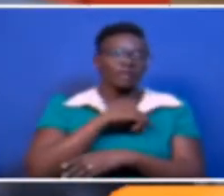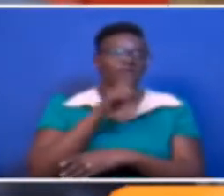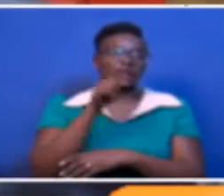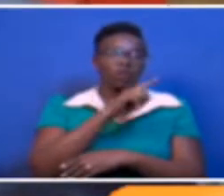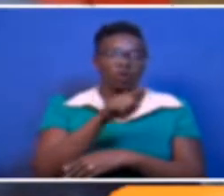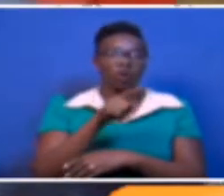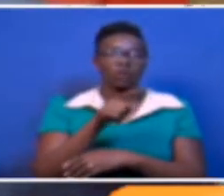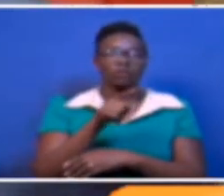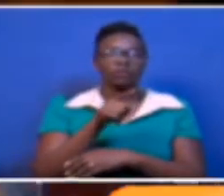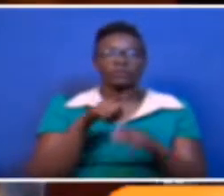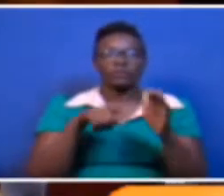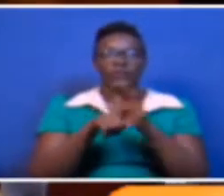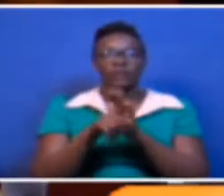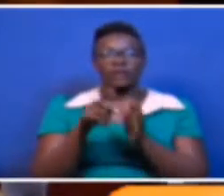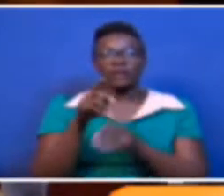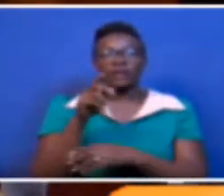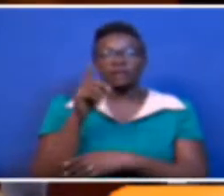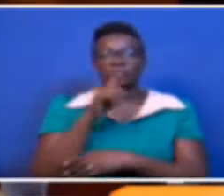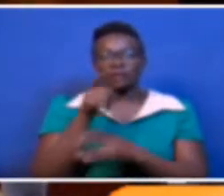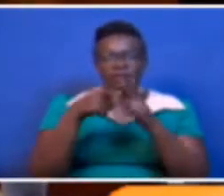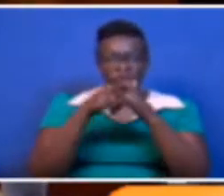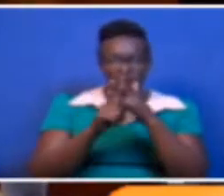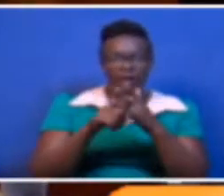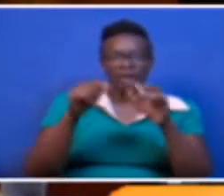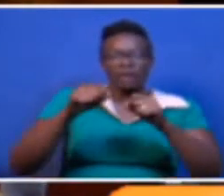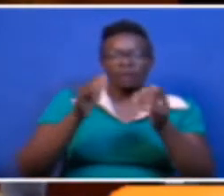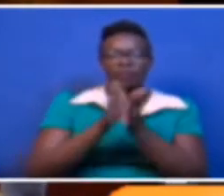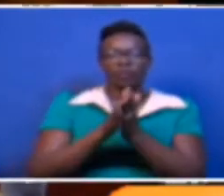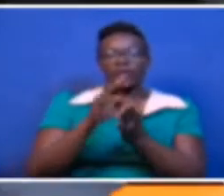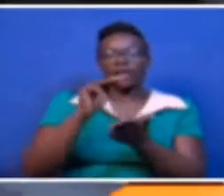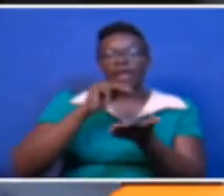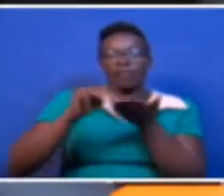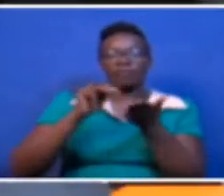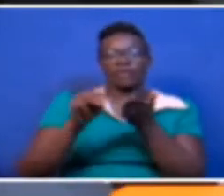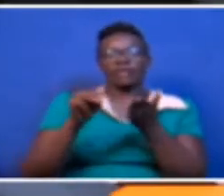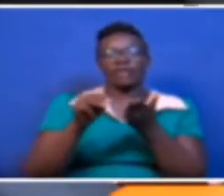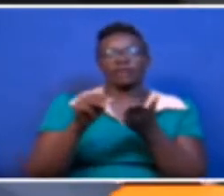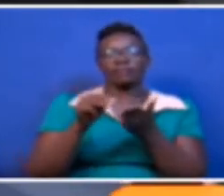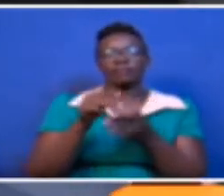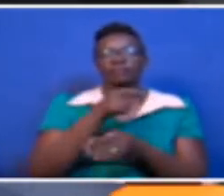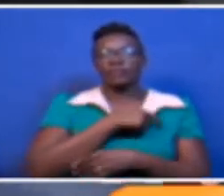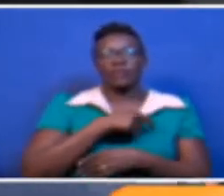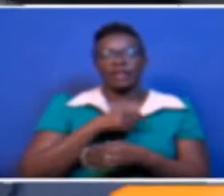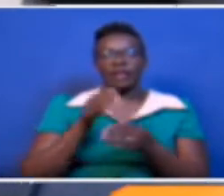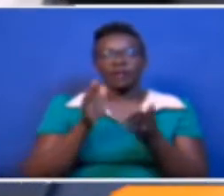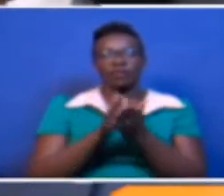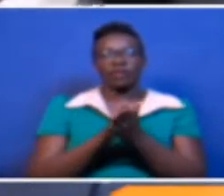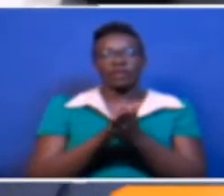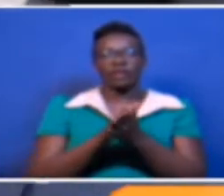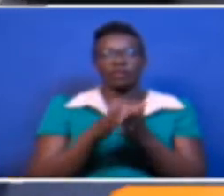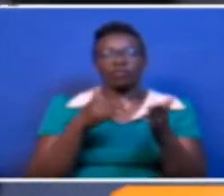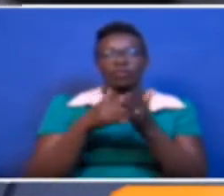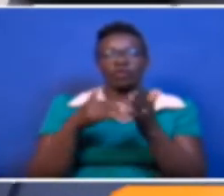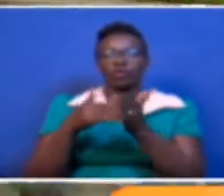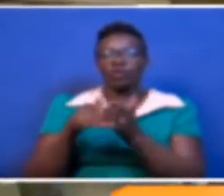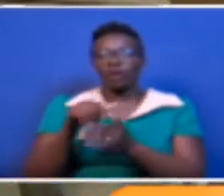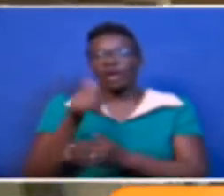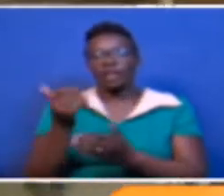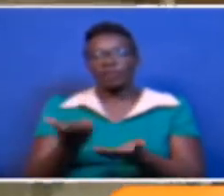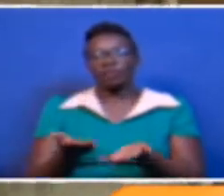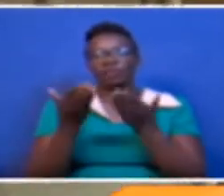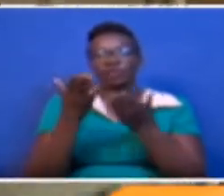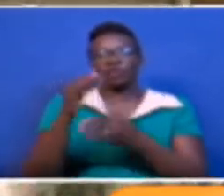entering restrictive agreements with its M-Pesa agents, which prohibited the selling or promotion of services by its rivals. On